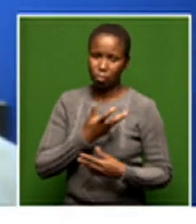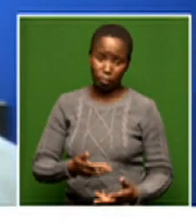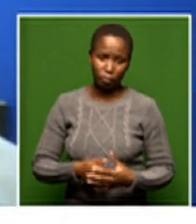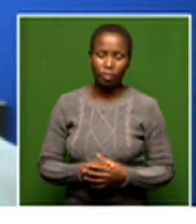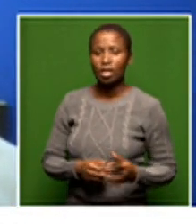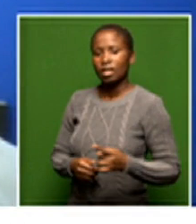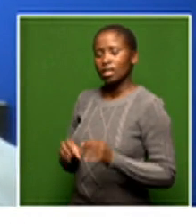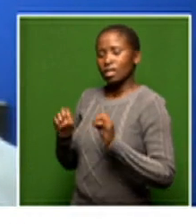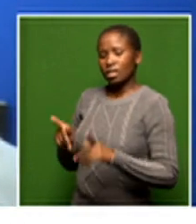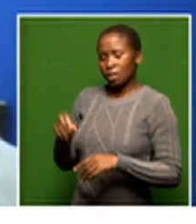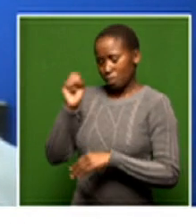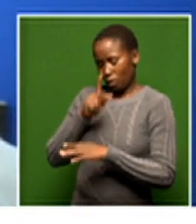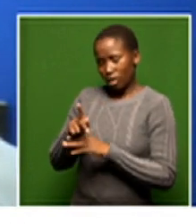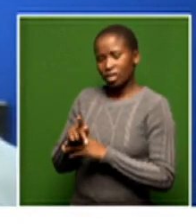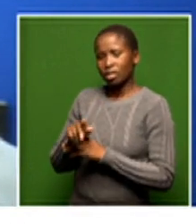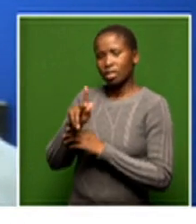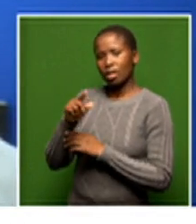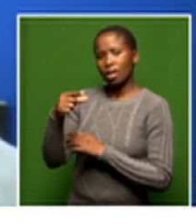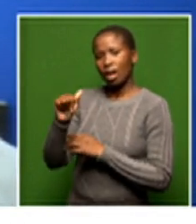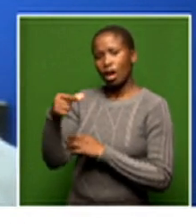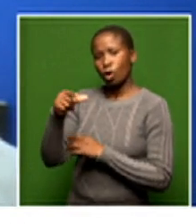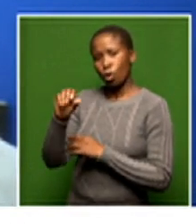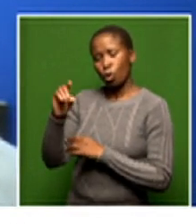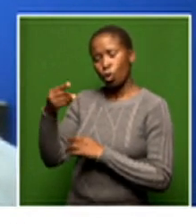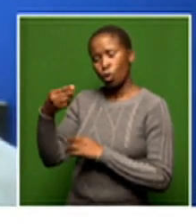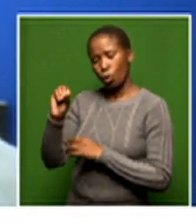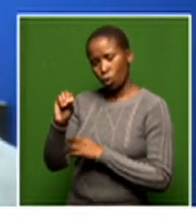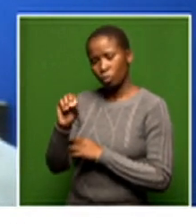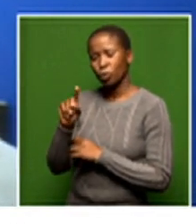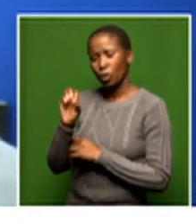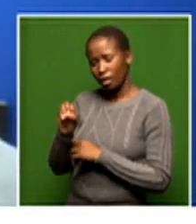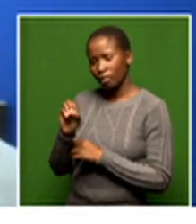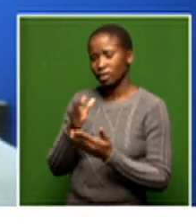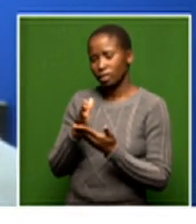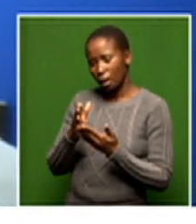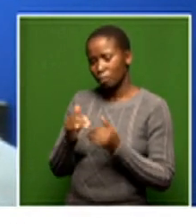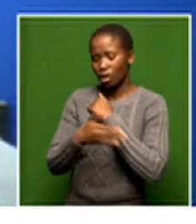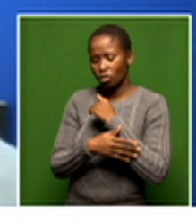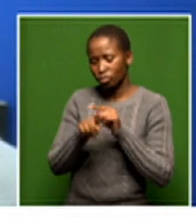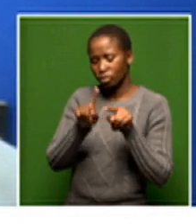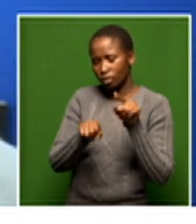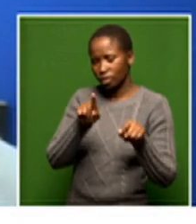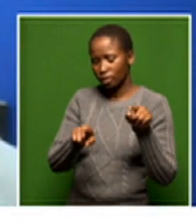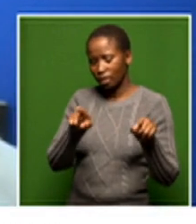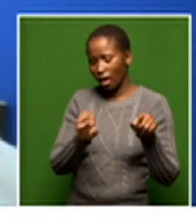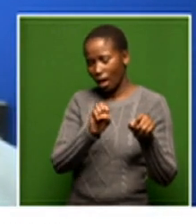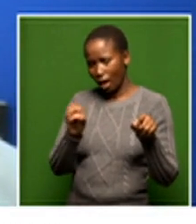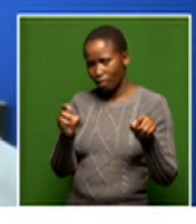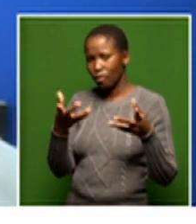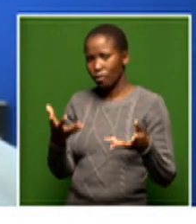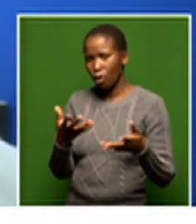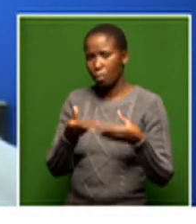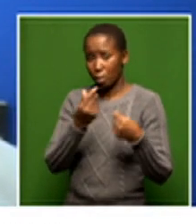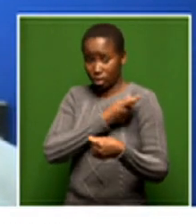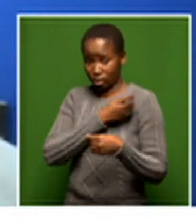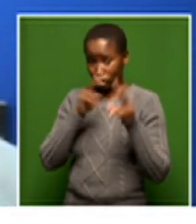Professor Agogo, as we understand it, there were varying sentiments in different countries regarding getting vaccinated. For